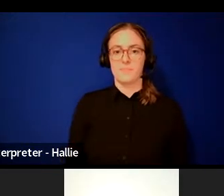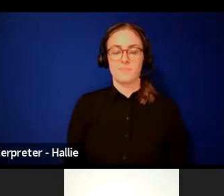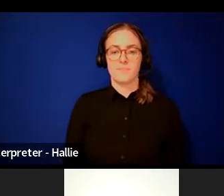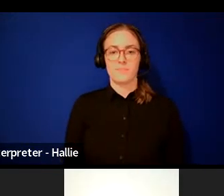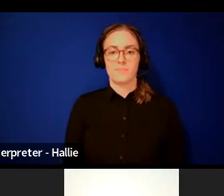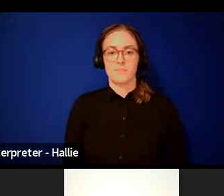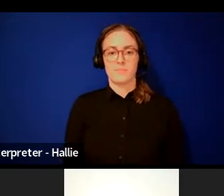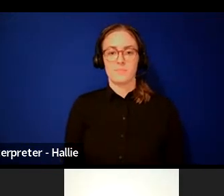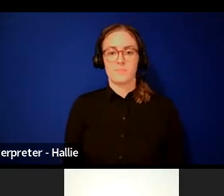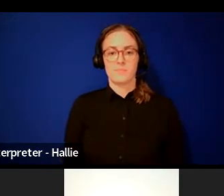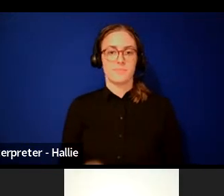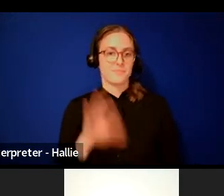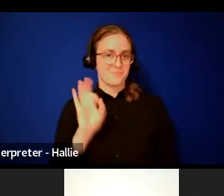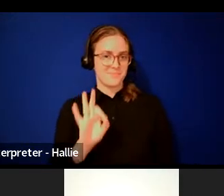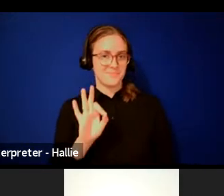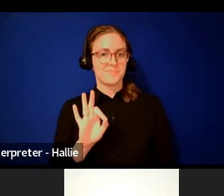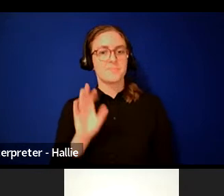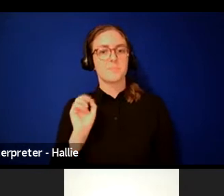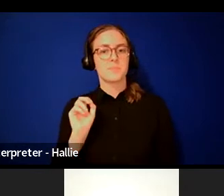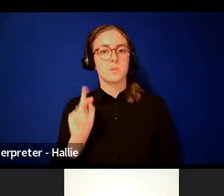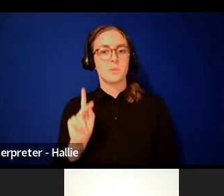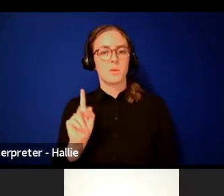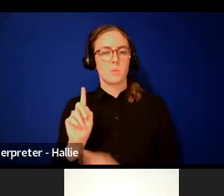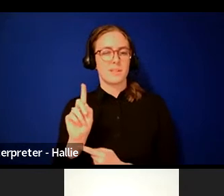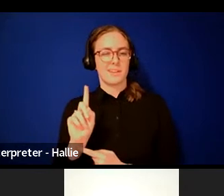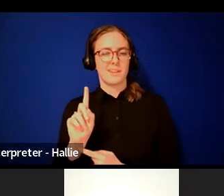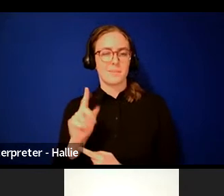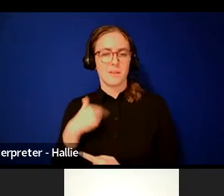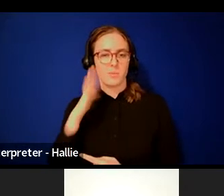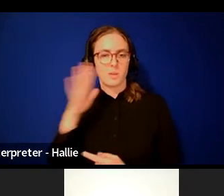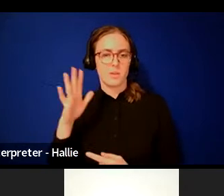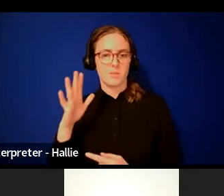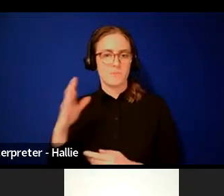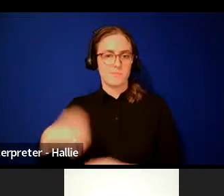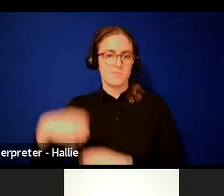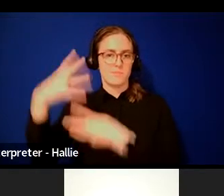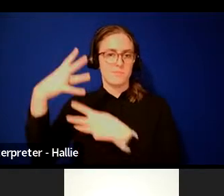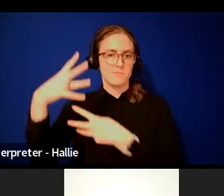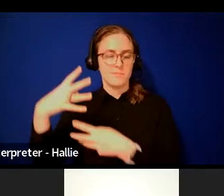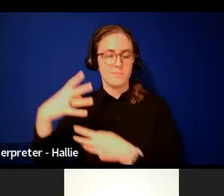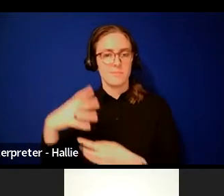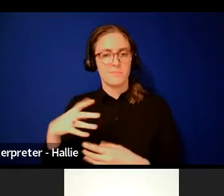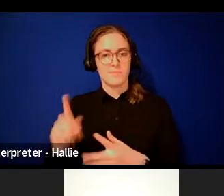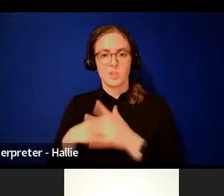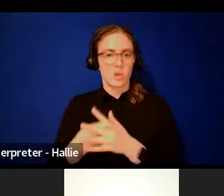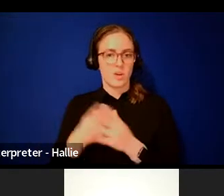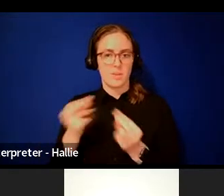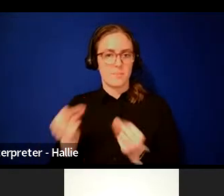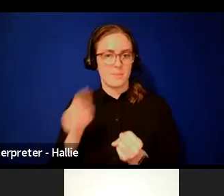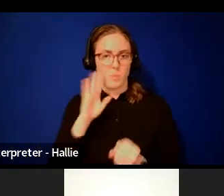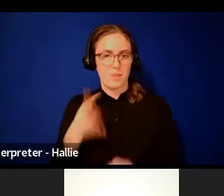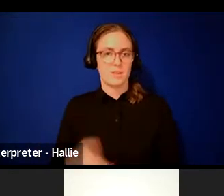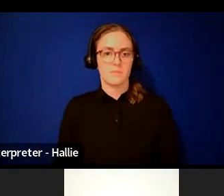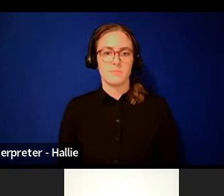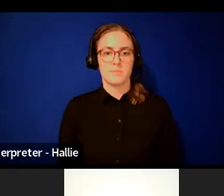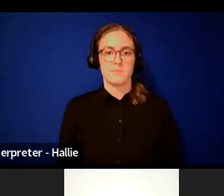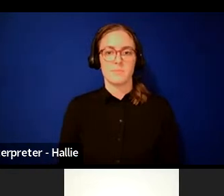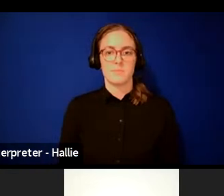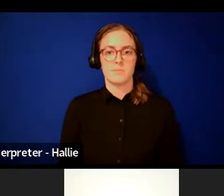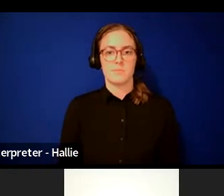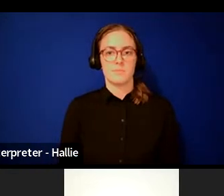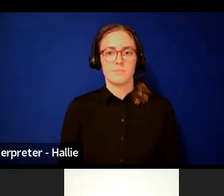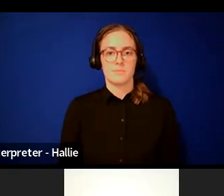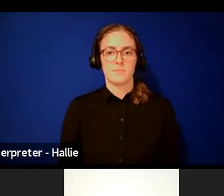Great. All right, give me 1 second. Let me just pull up our files and I will get started immediately.